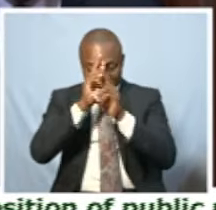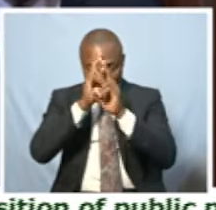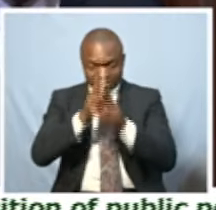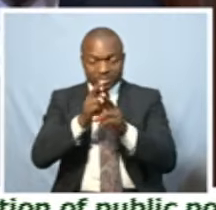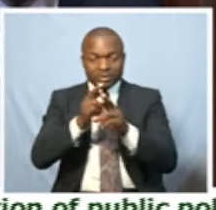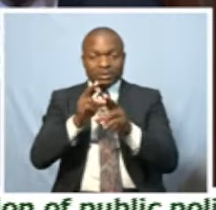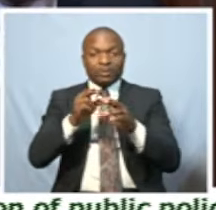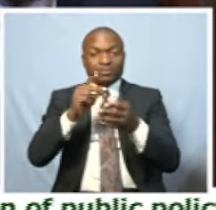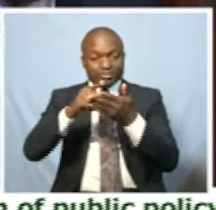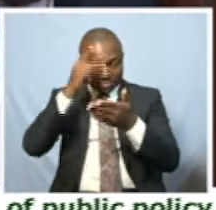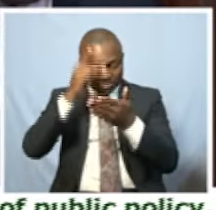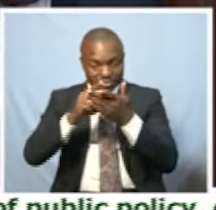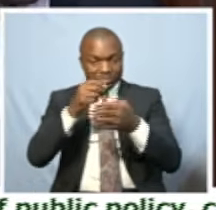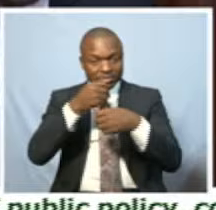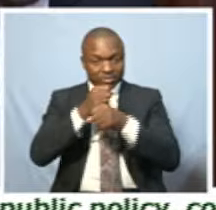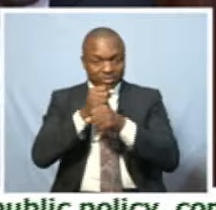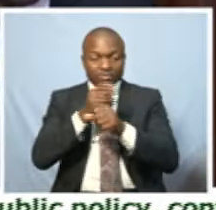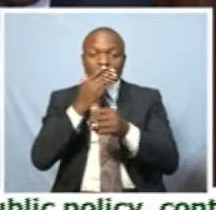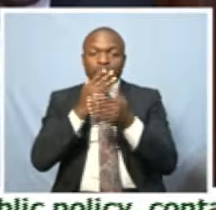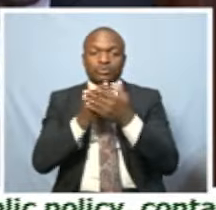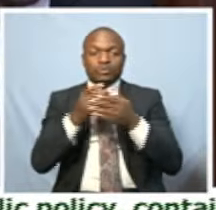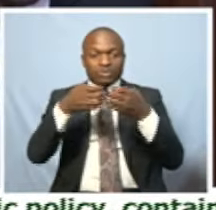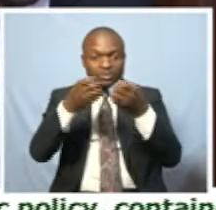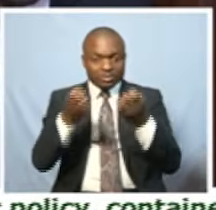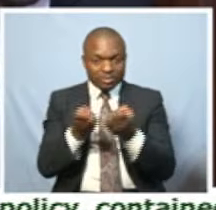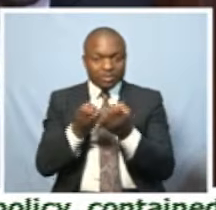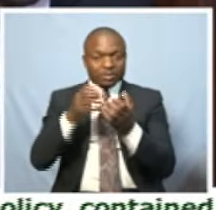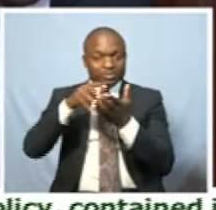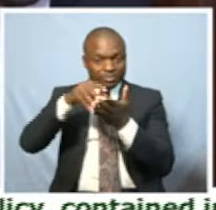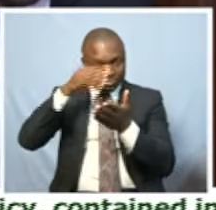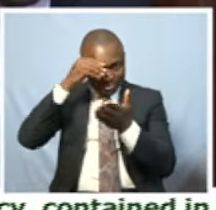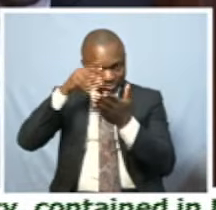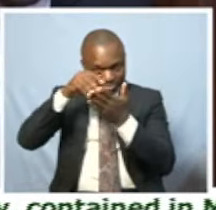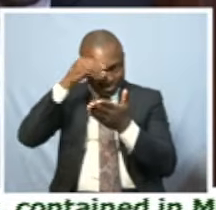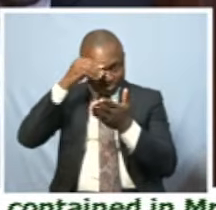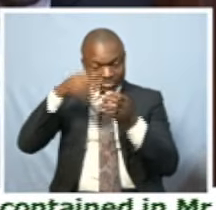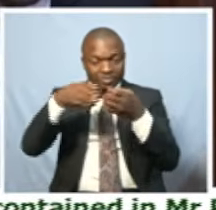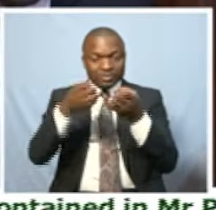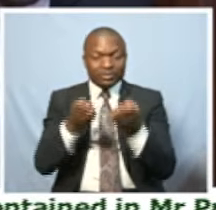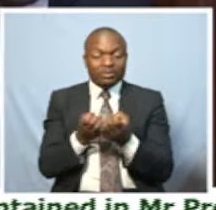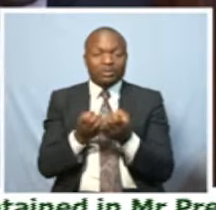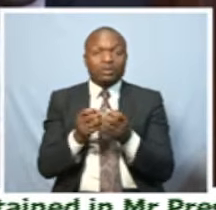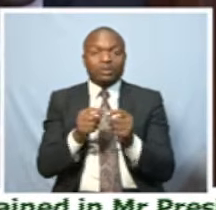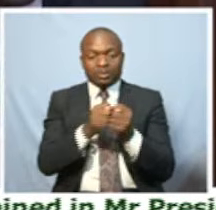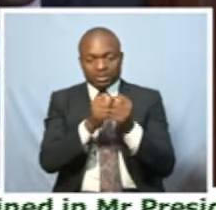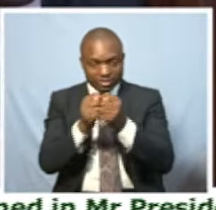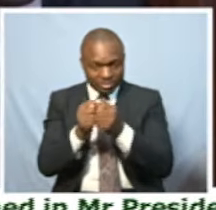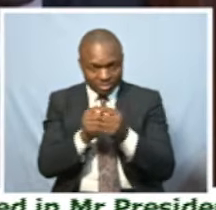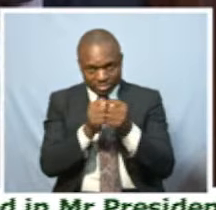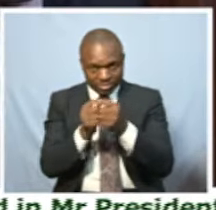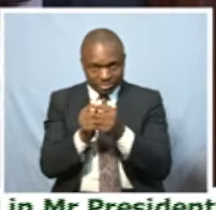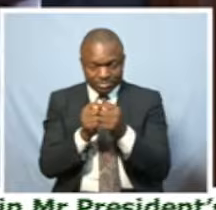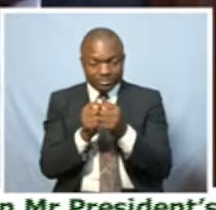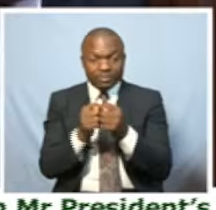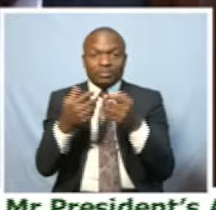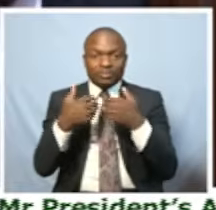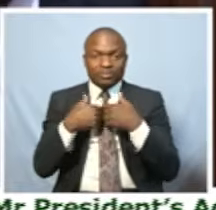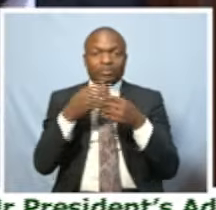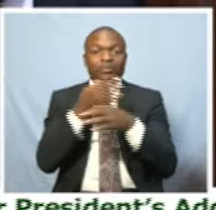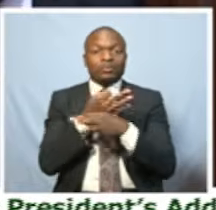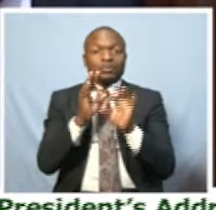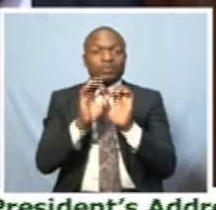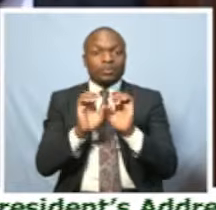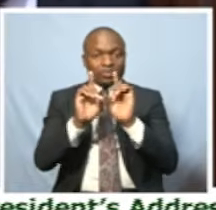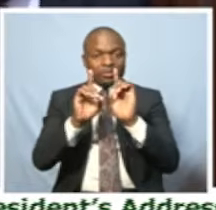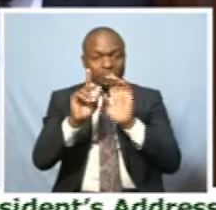learners and creating a conducive learning environment. Together we have the free